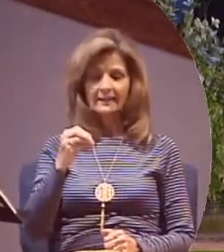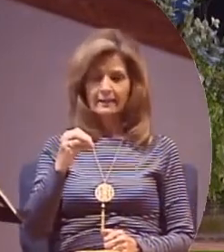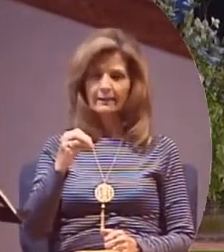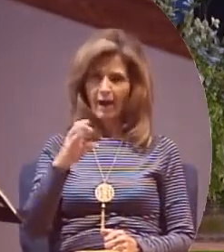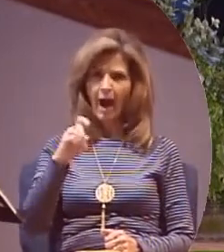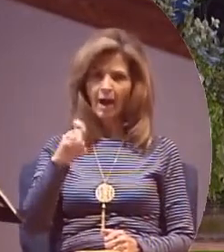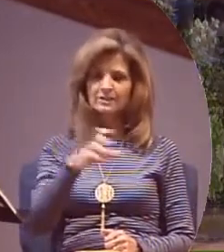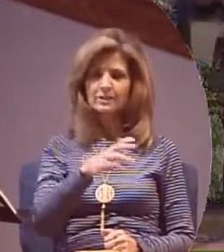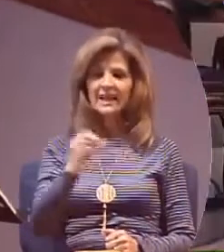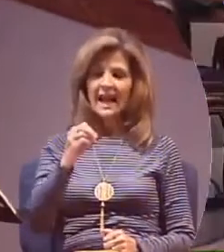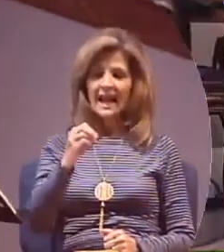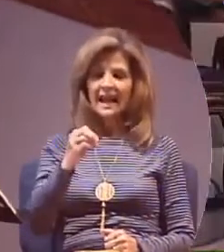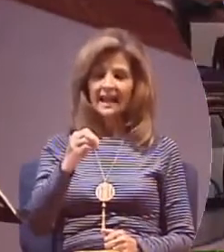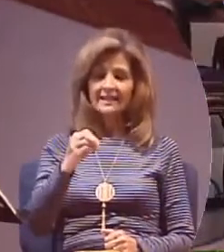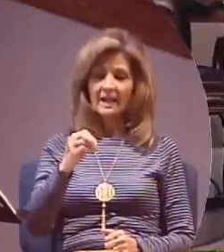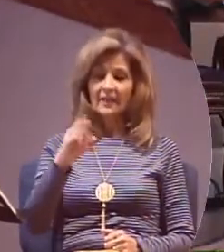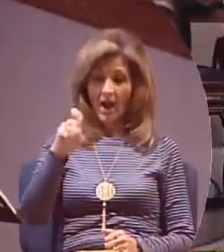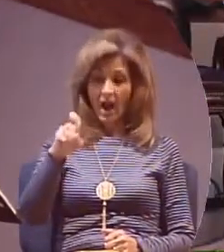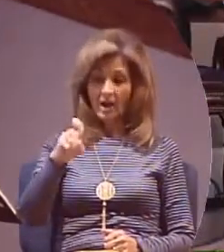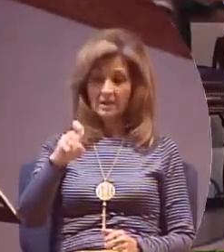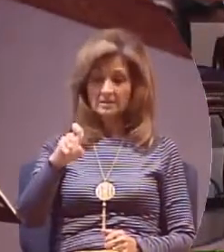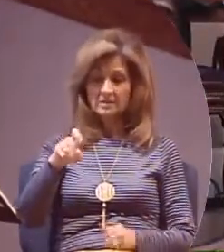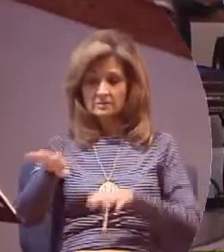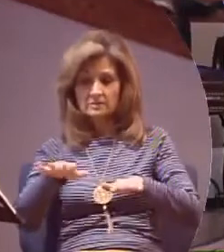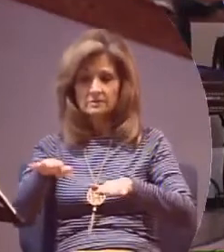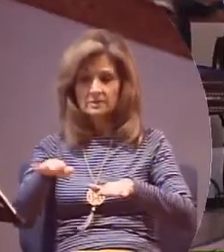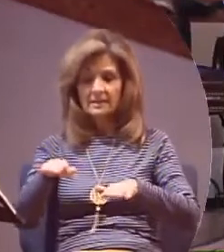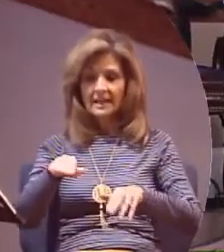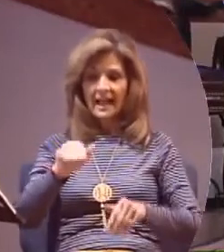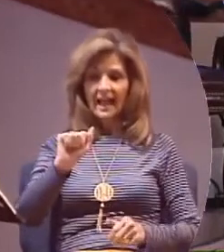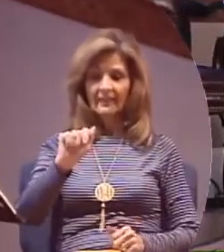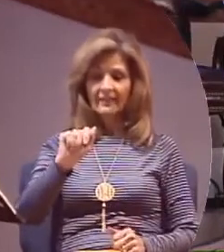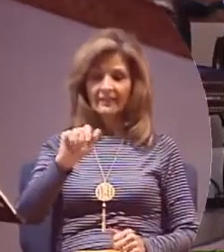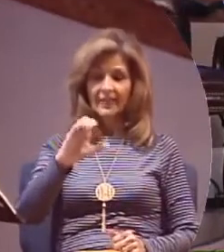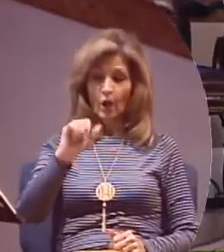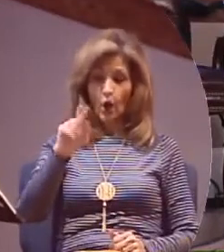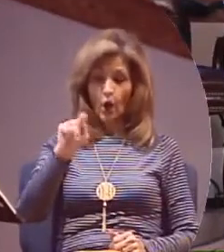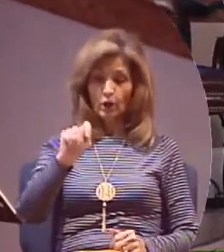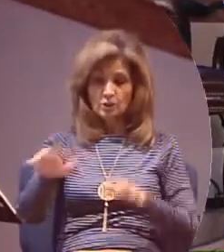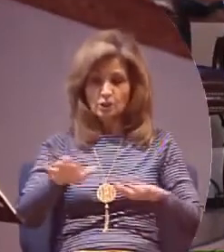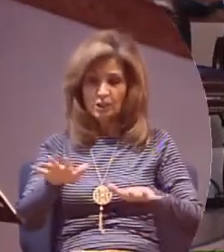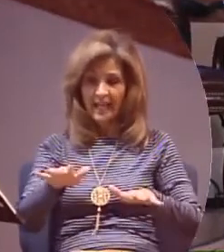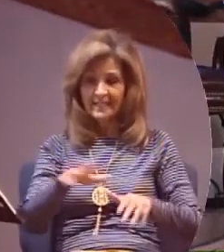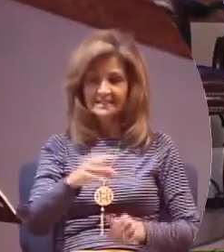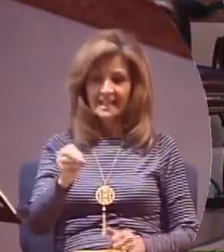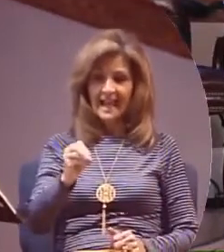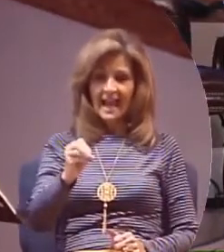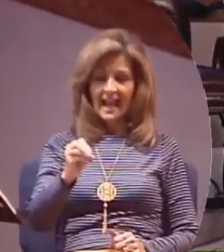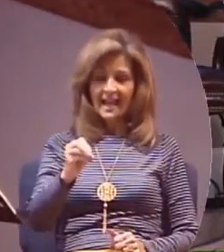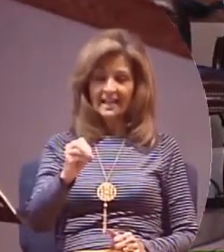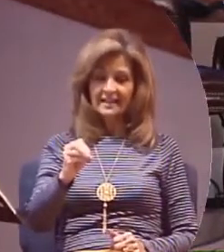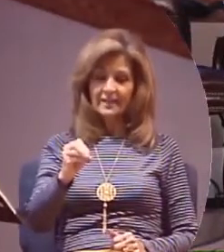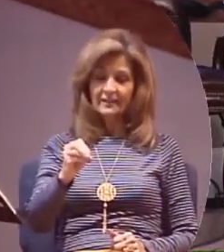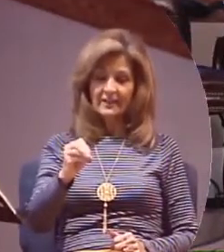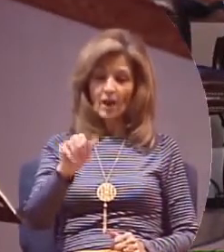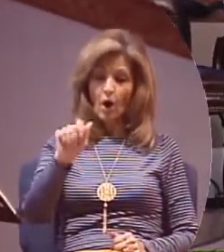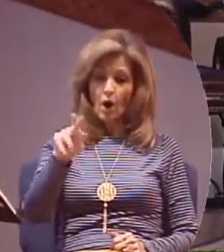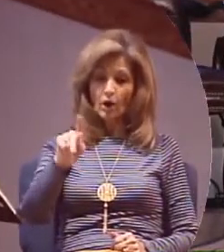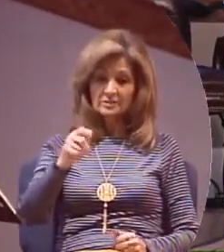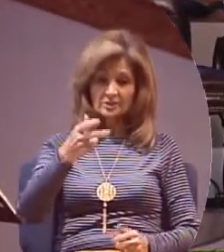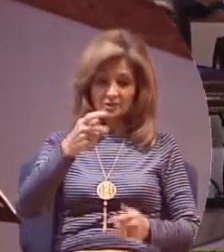stumble. The cart shakes. The ark tries to fall off. Uzzah reaches for it, slides it back up, and God killed him on the